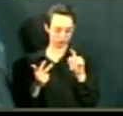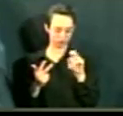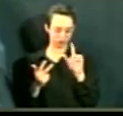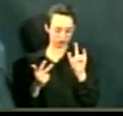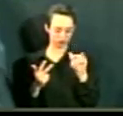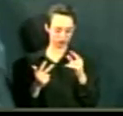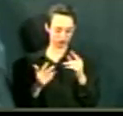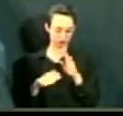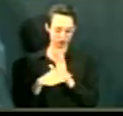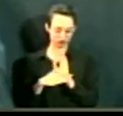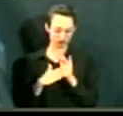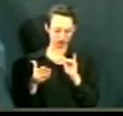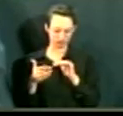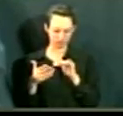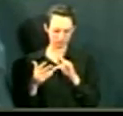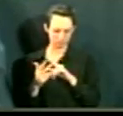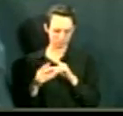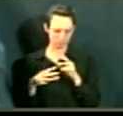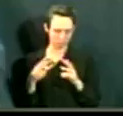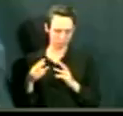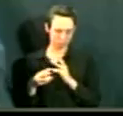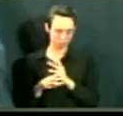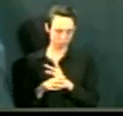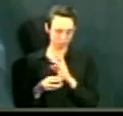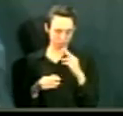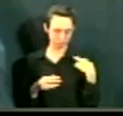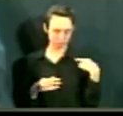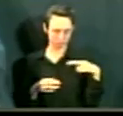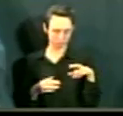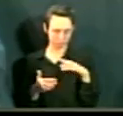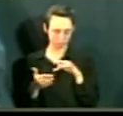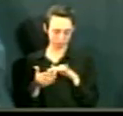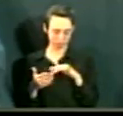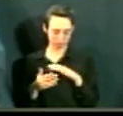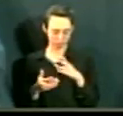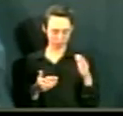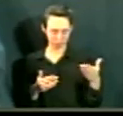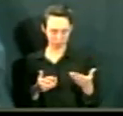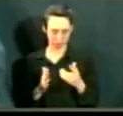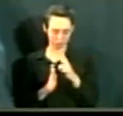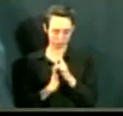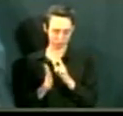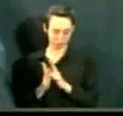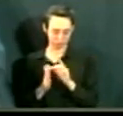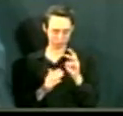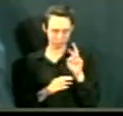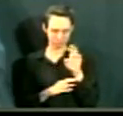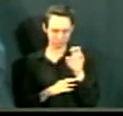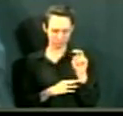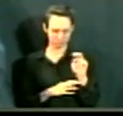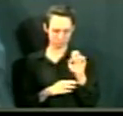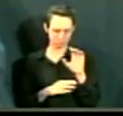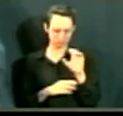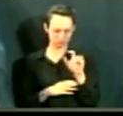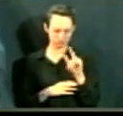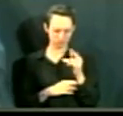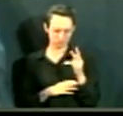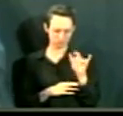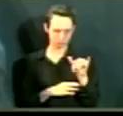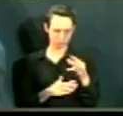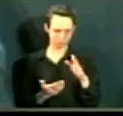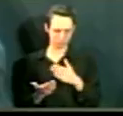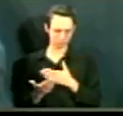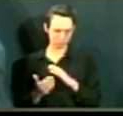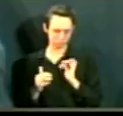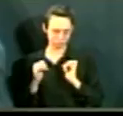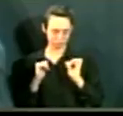Studies, Introduction to Law, Marine Ecology, Musical Theater, VIST, or Variation, Inheritance, Selection,